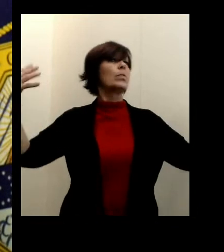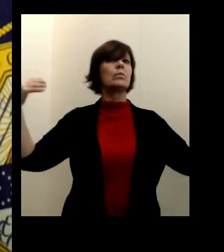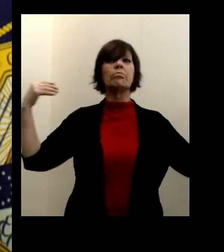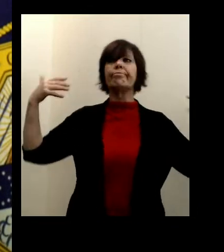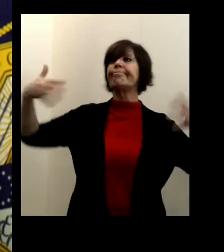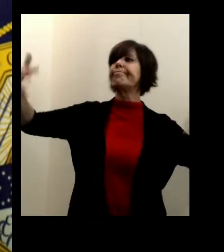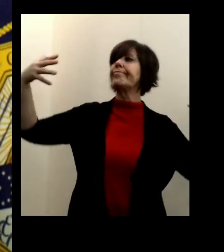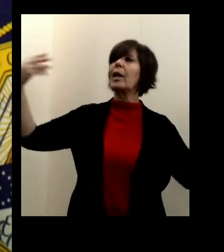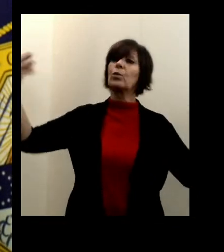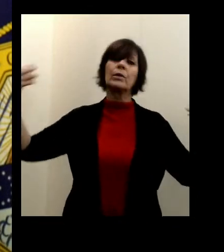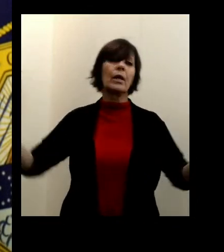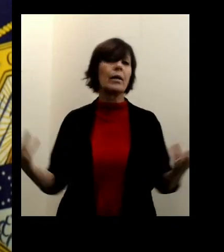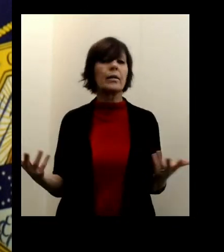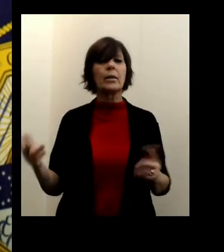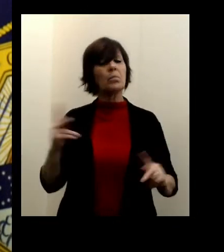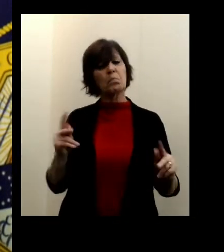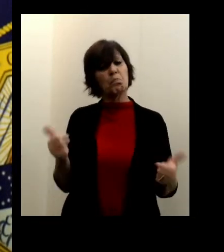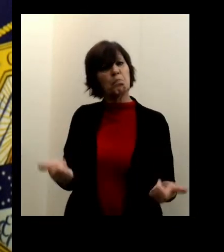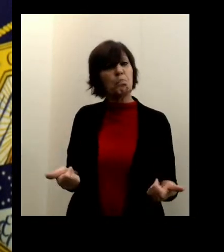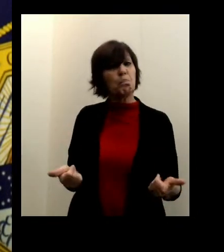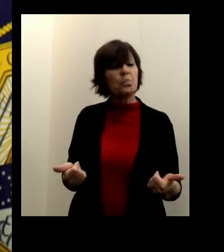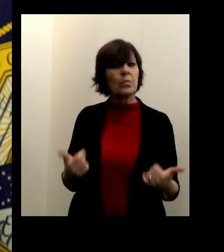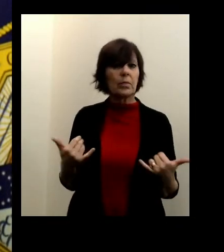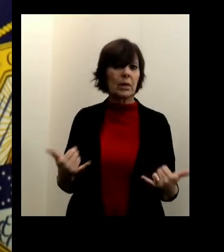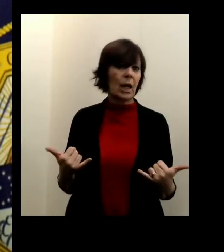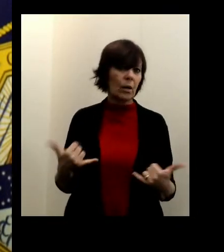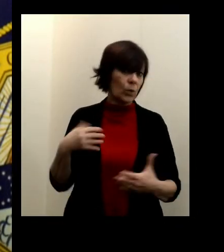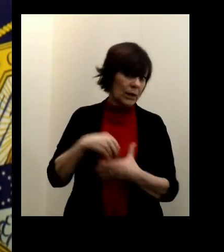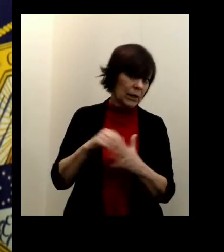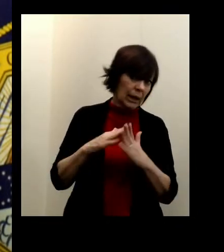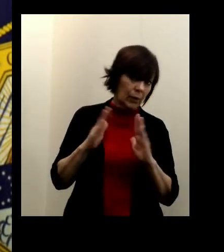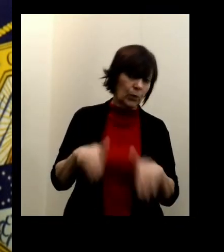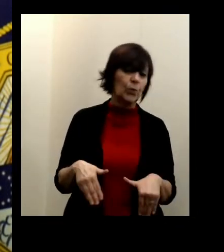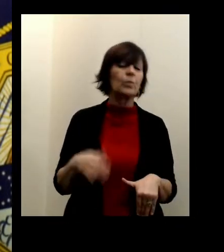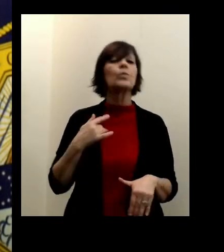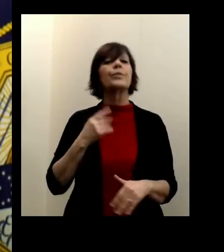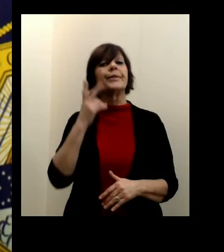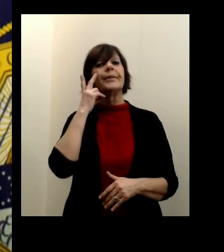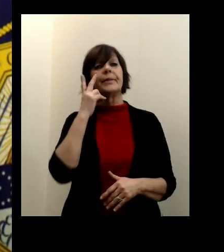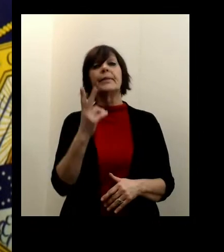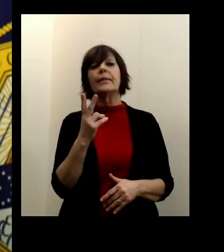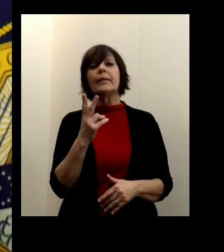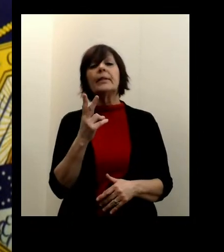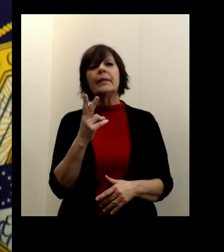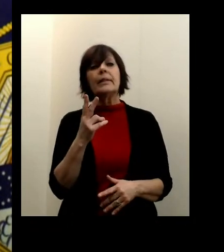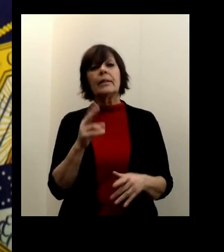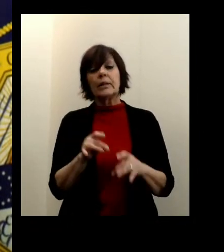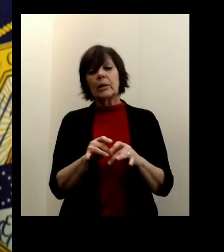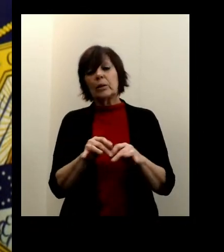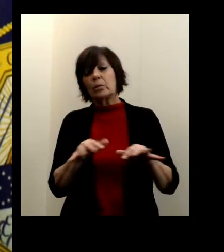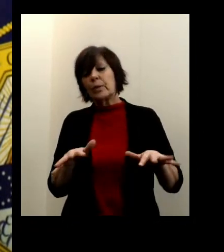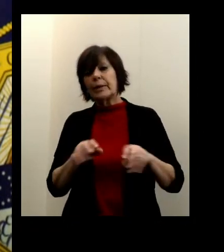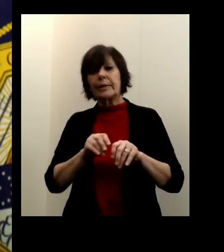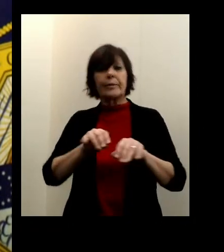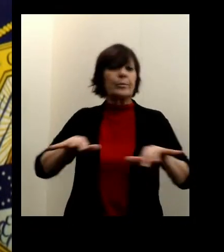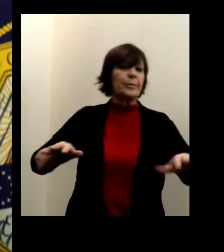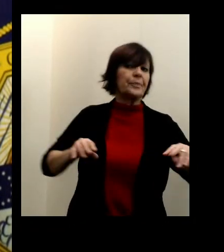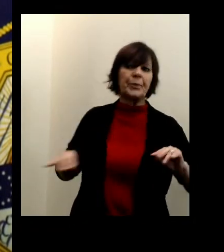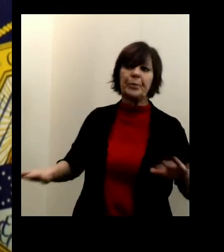outdoors. People were doing well. Now we're indoors. We're seeing a lot of the continued spread through gatherings,